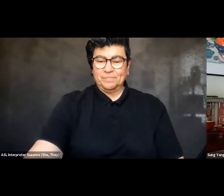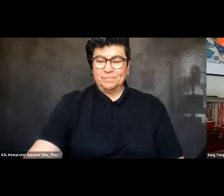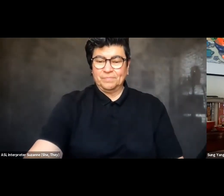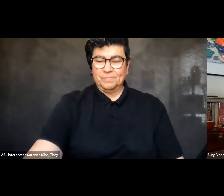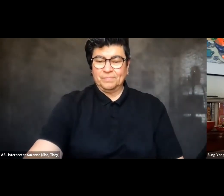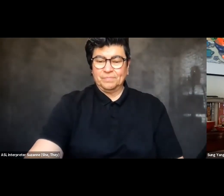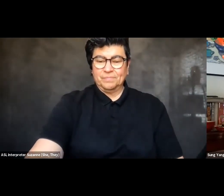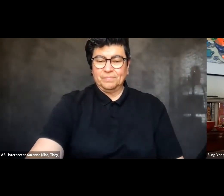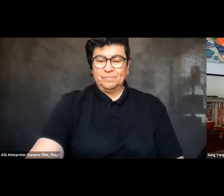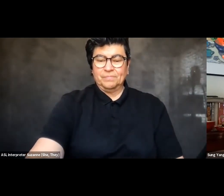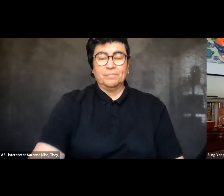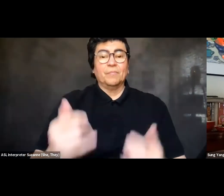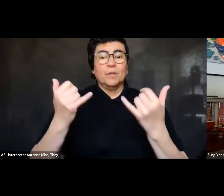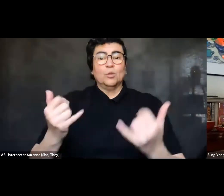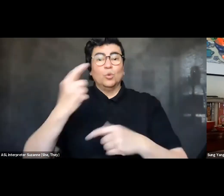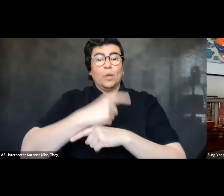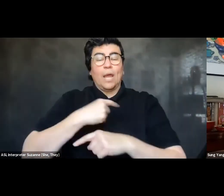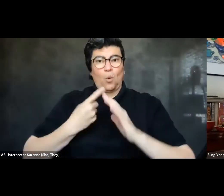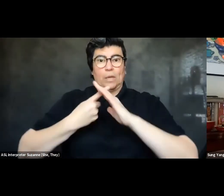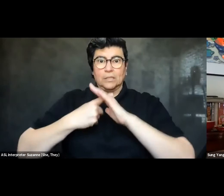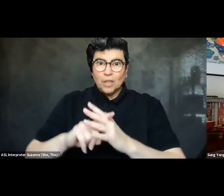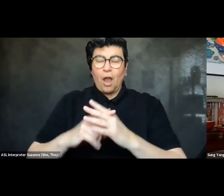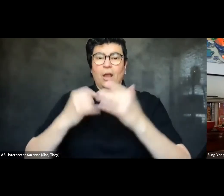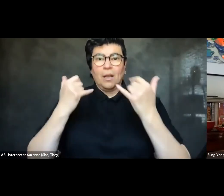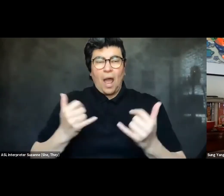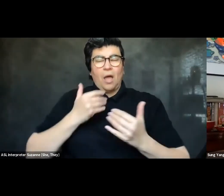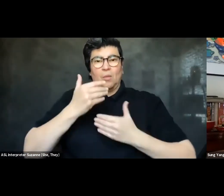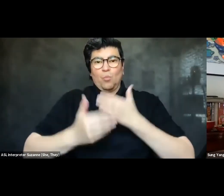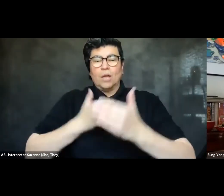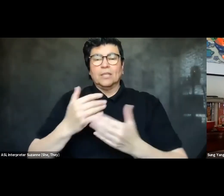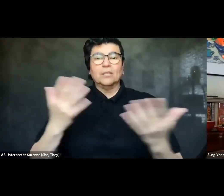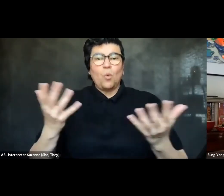Today, we start the process of healing through understanding.